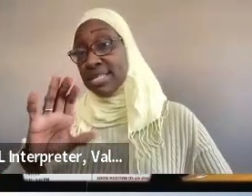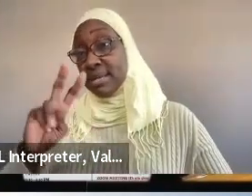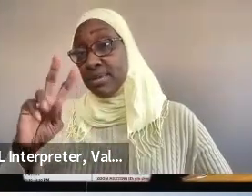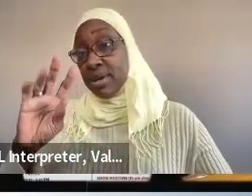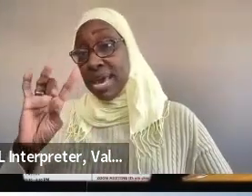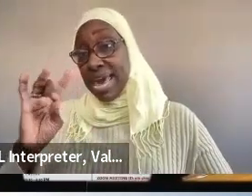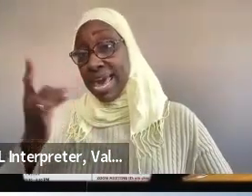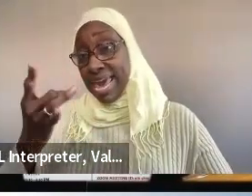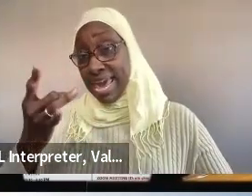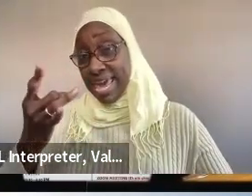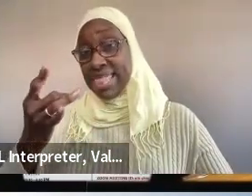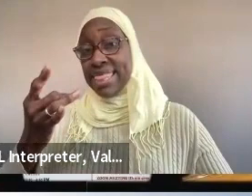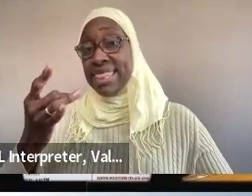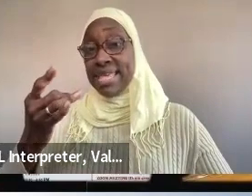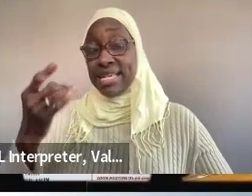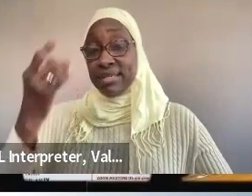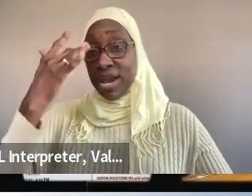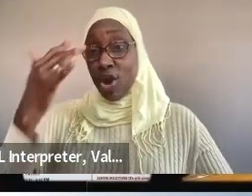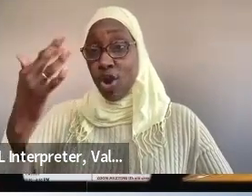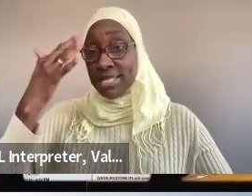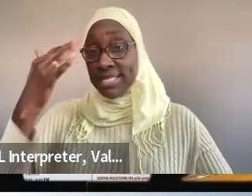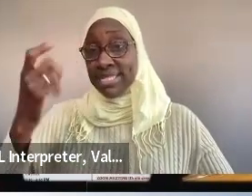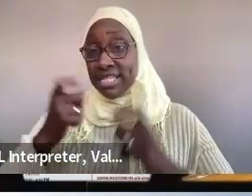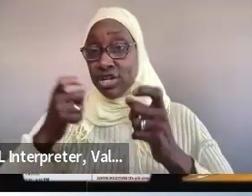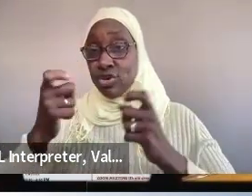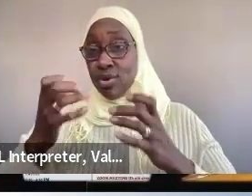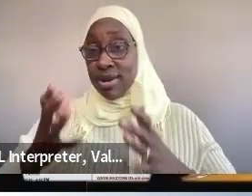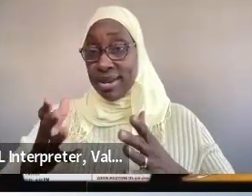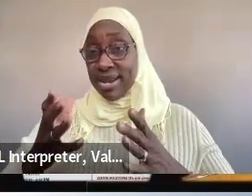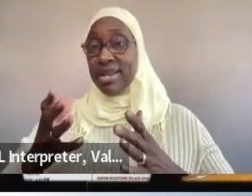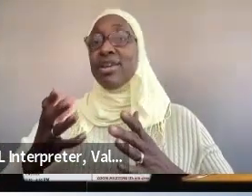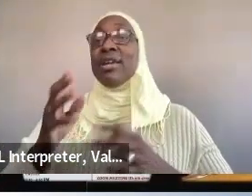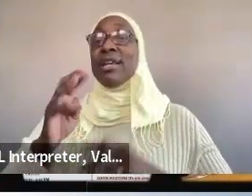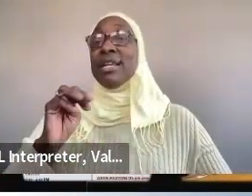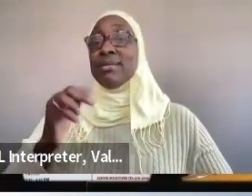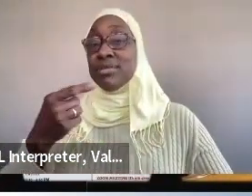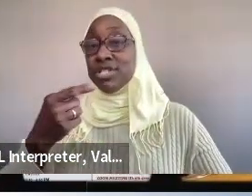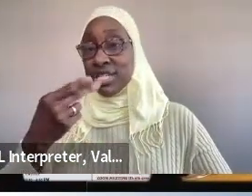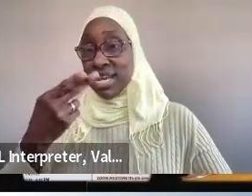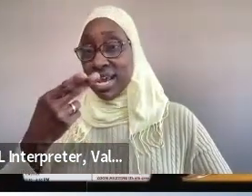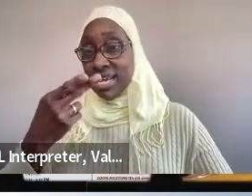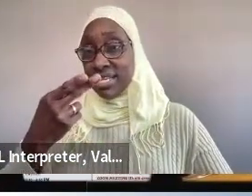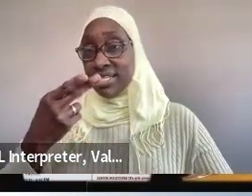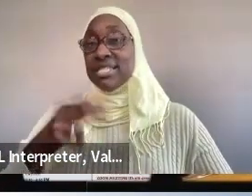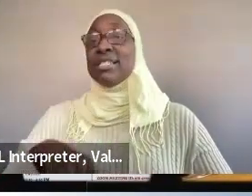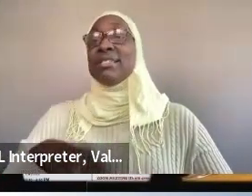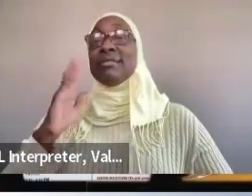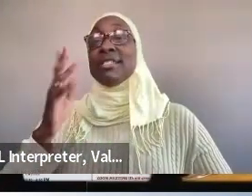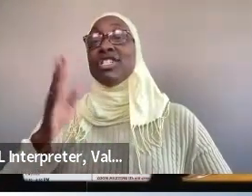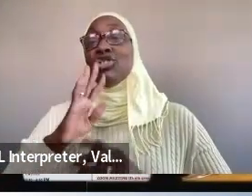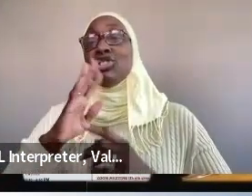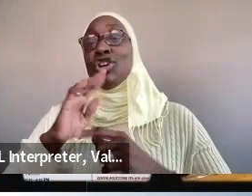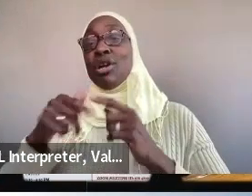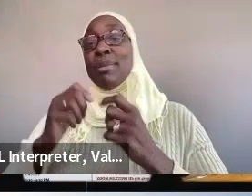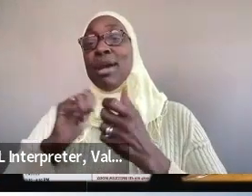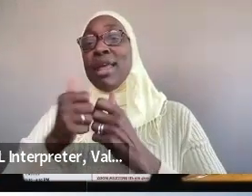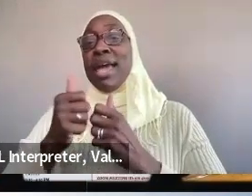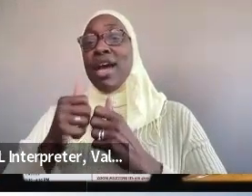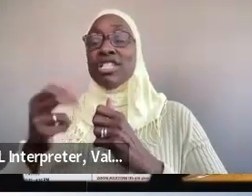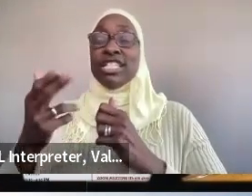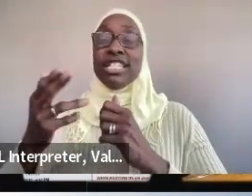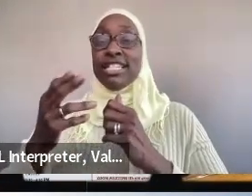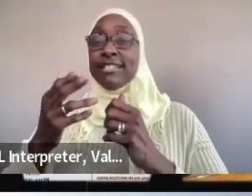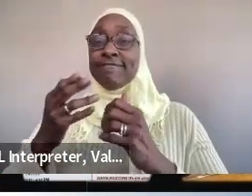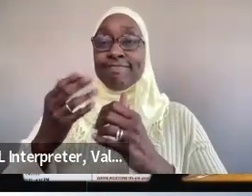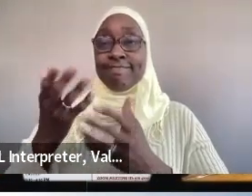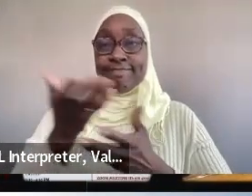by an autistic coordinator in MGH. She's going to be talking about how she navigates and